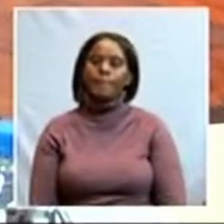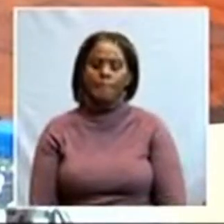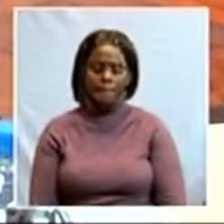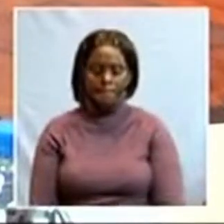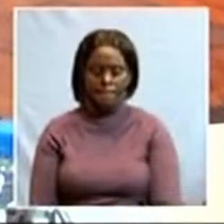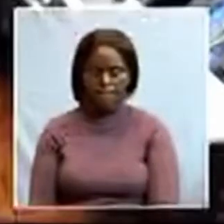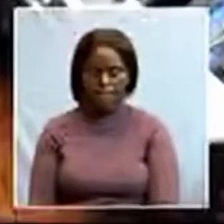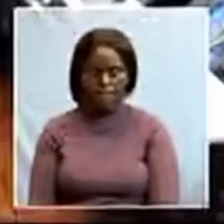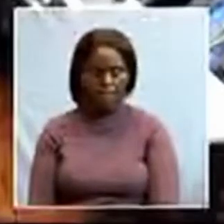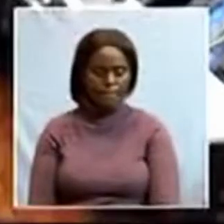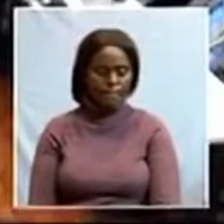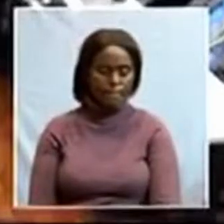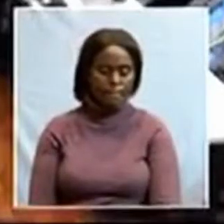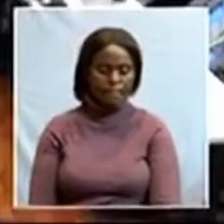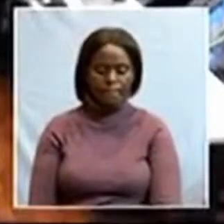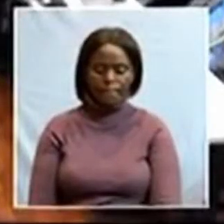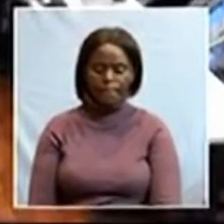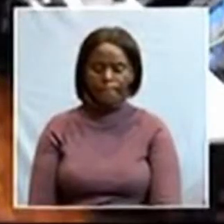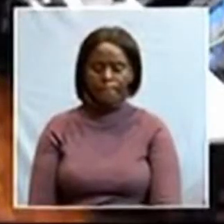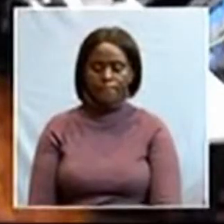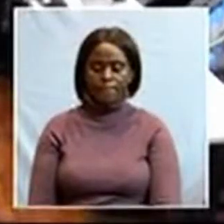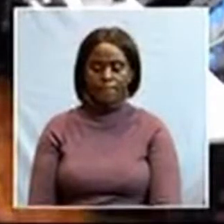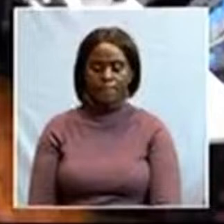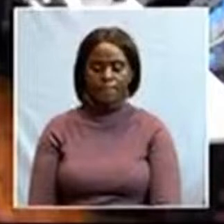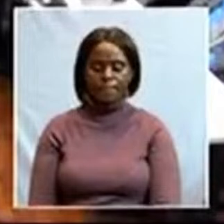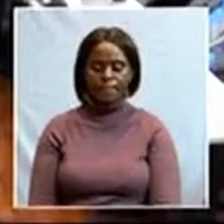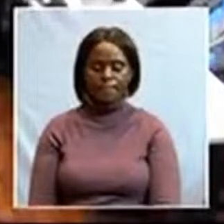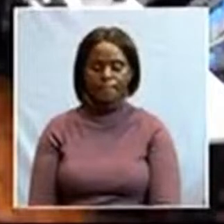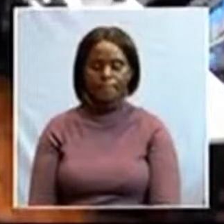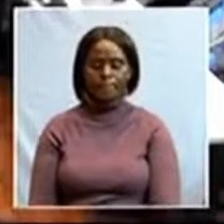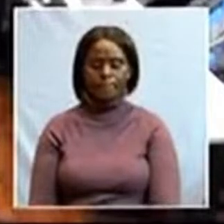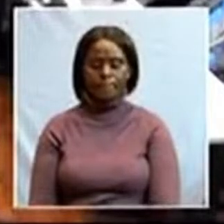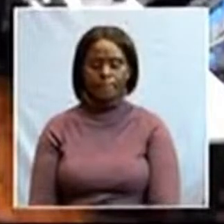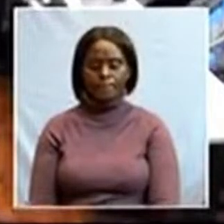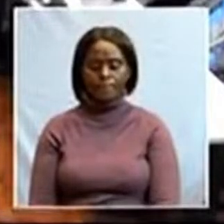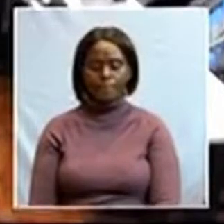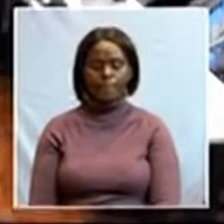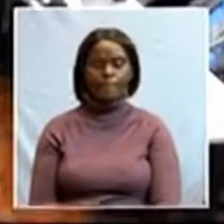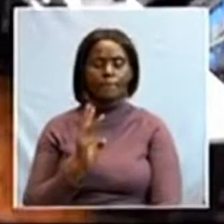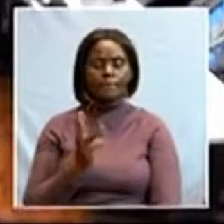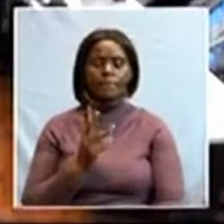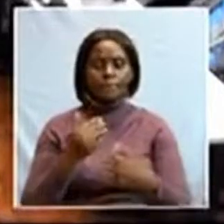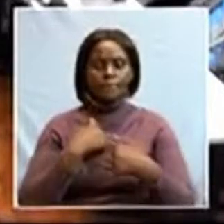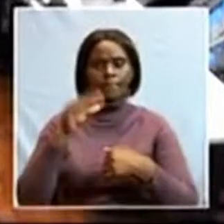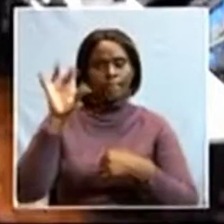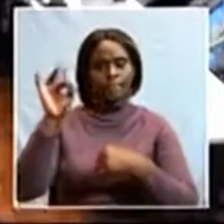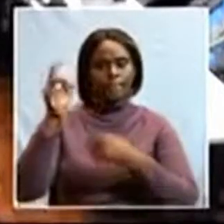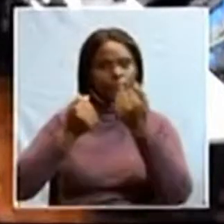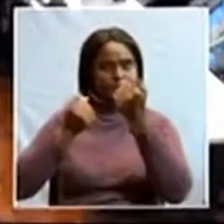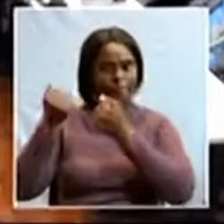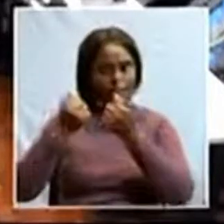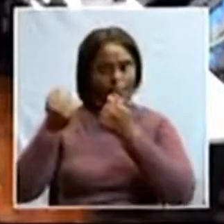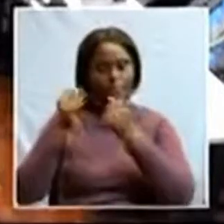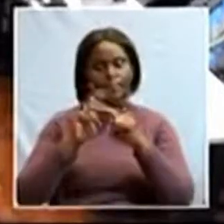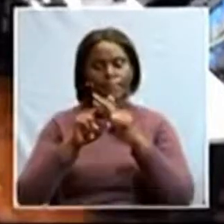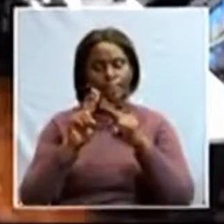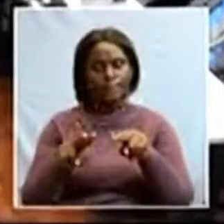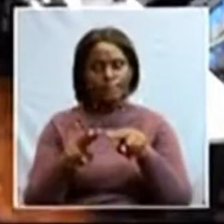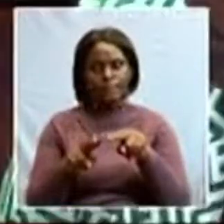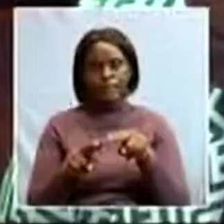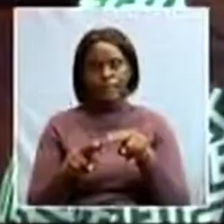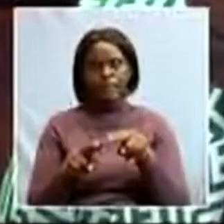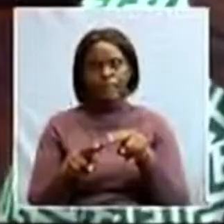Thank you, Chair. Well, currently we have on our inventory we have 8 vehicles, Chair,